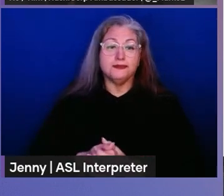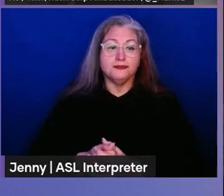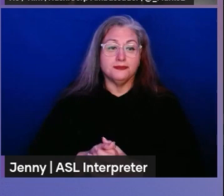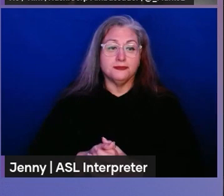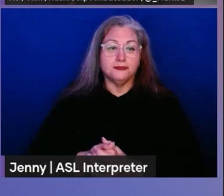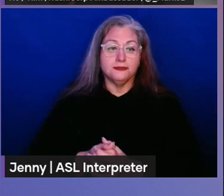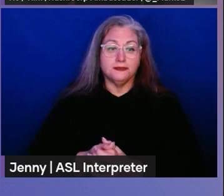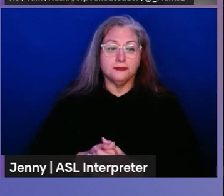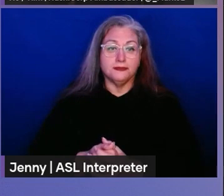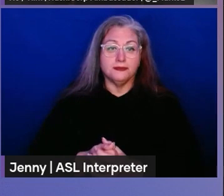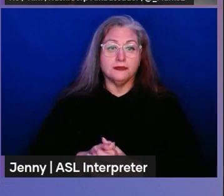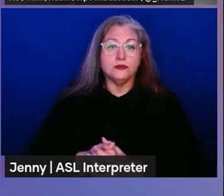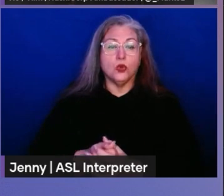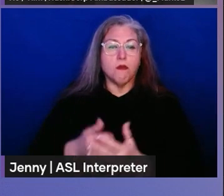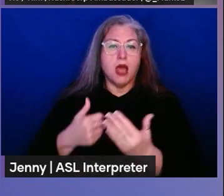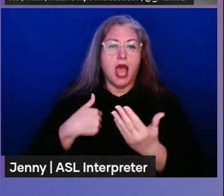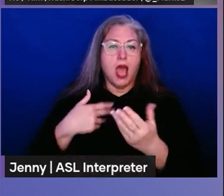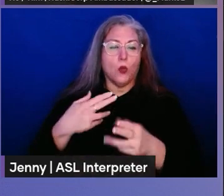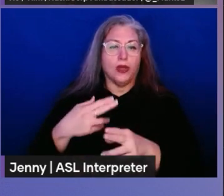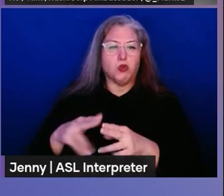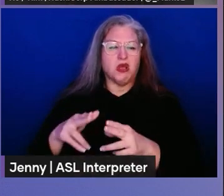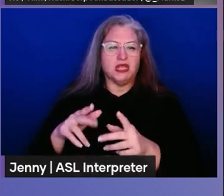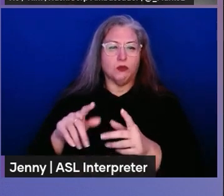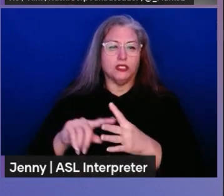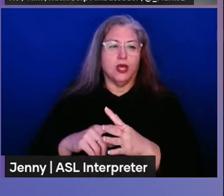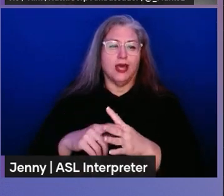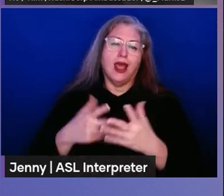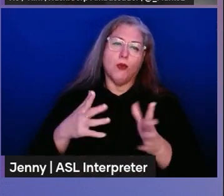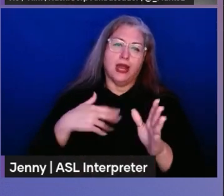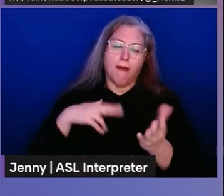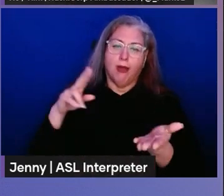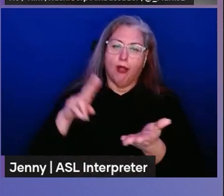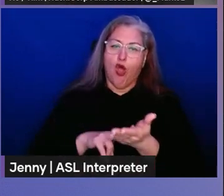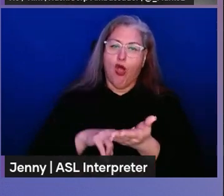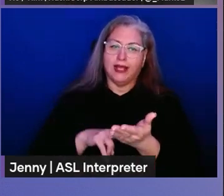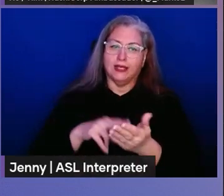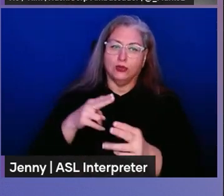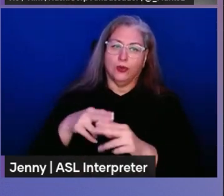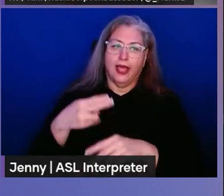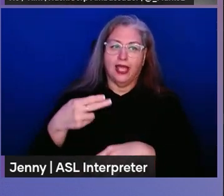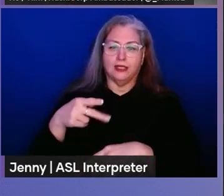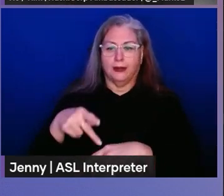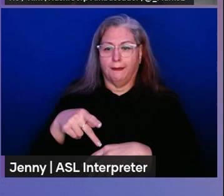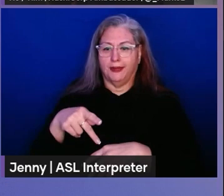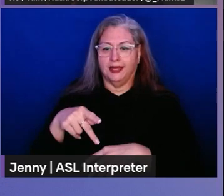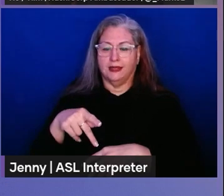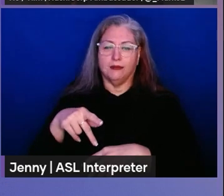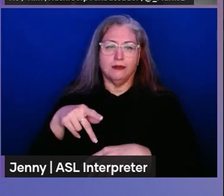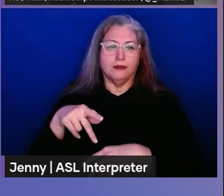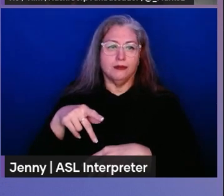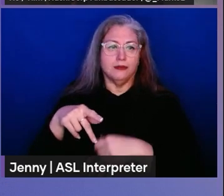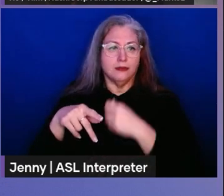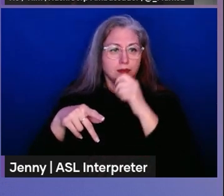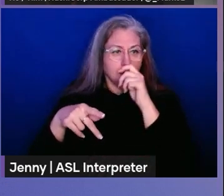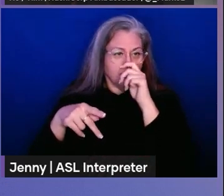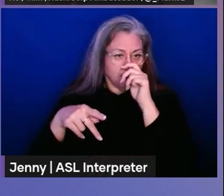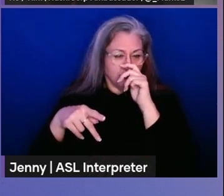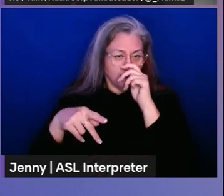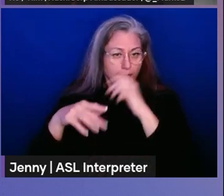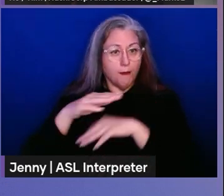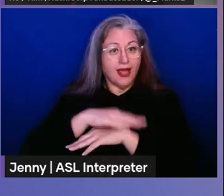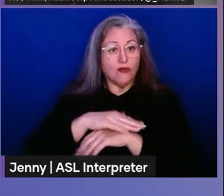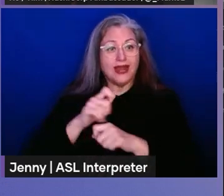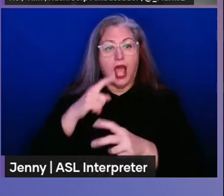So let me quickly start. So I'm already logged into the HCP platform. And we're going to quickly switch